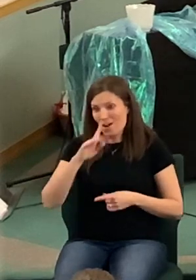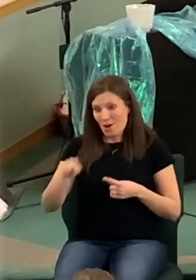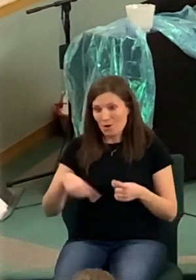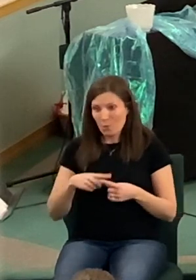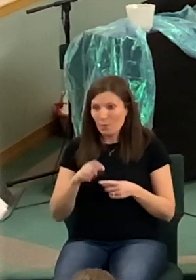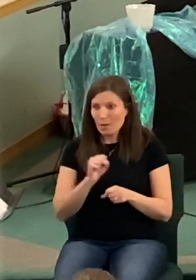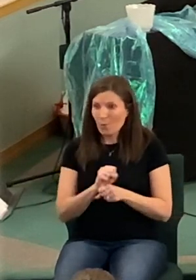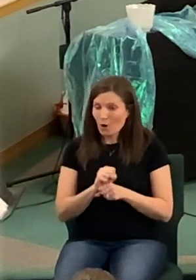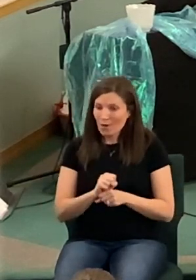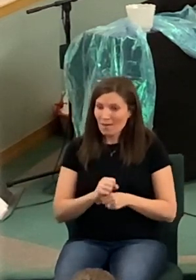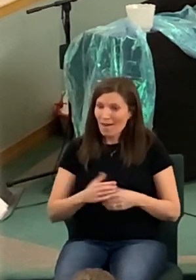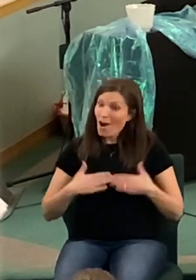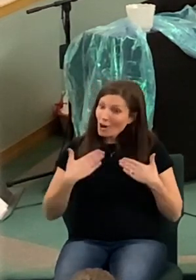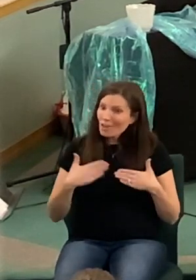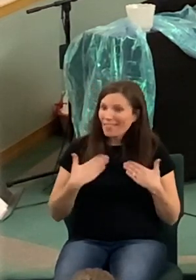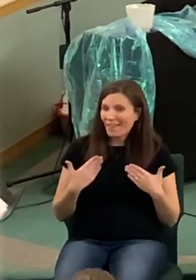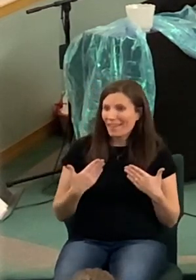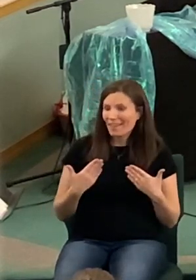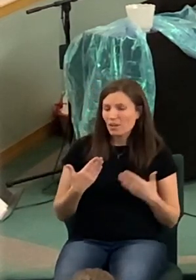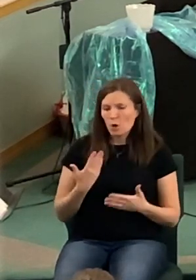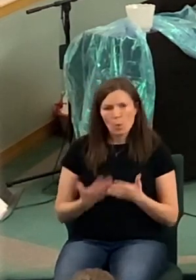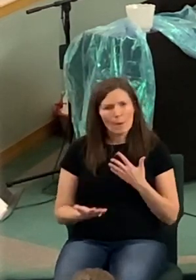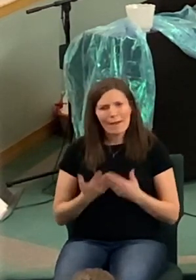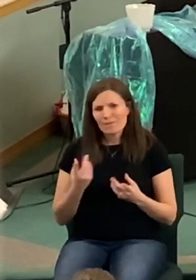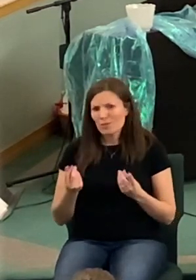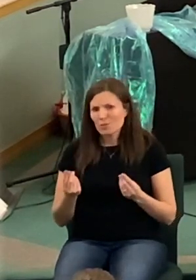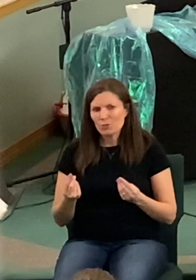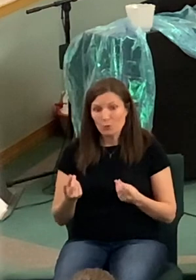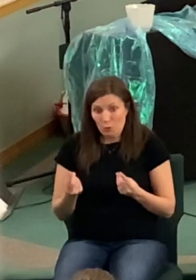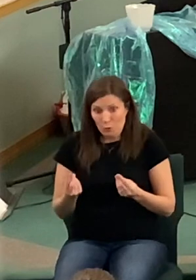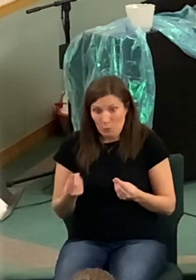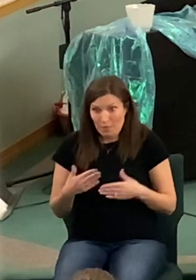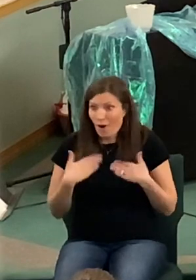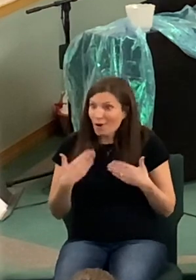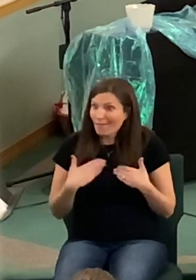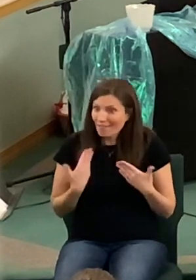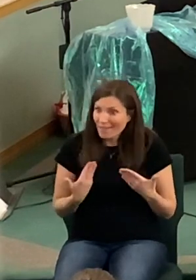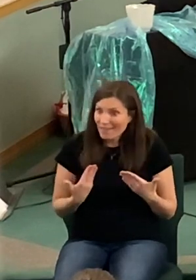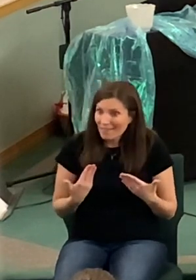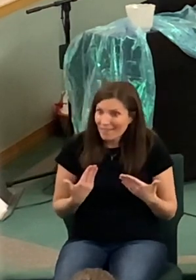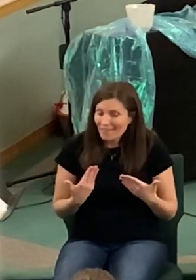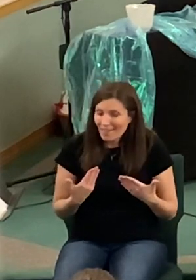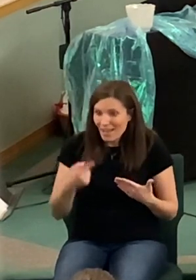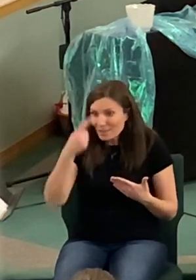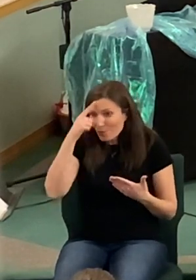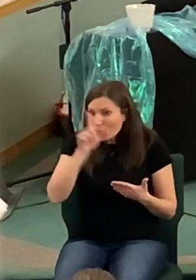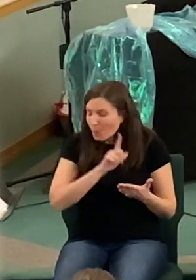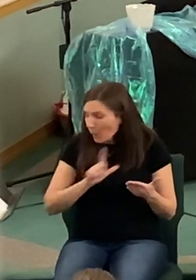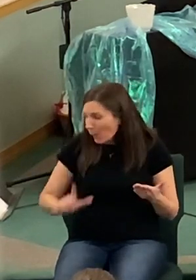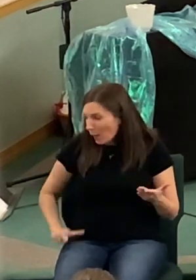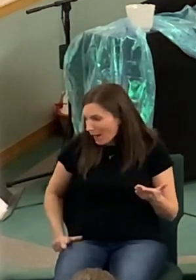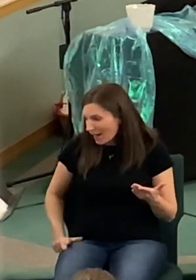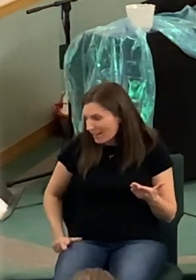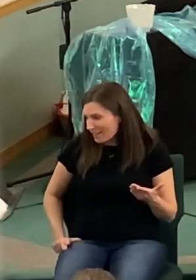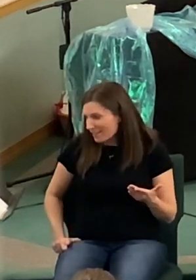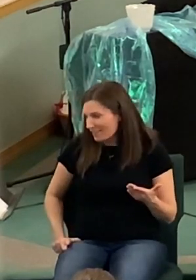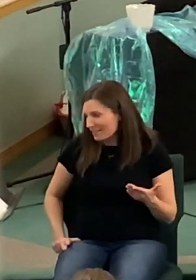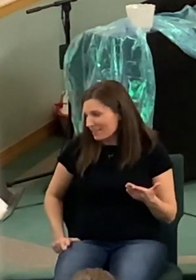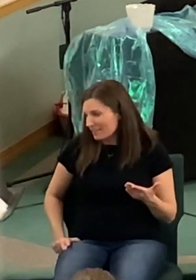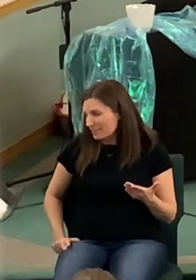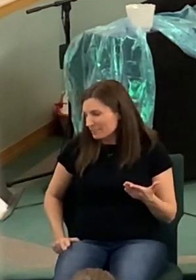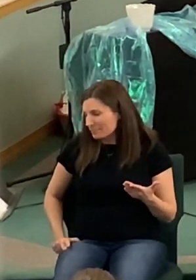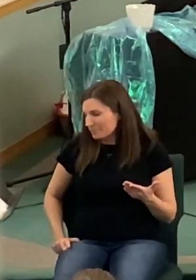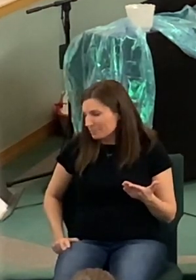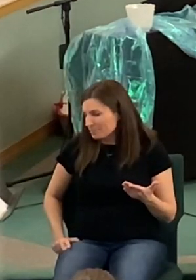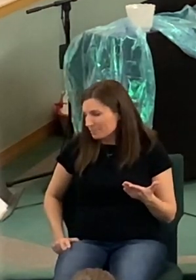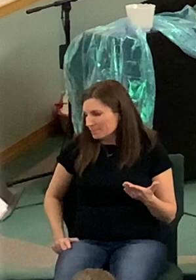verse 23. Whatever you do, do your work heartily as for the Lord. A